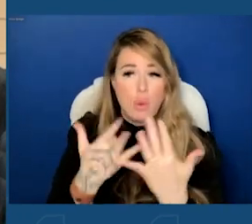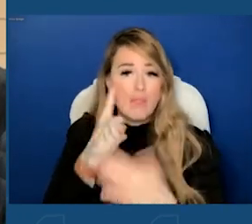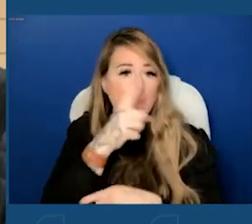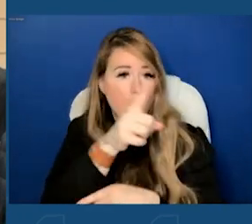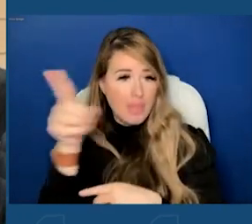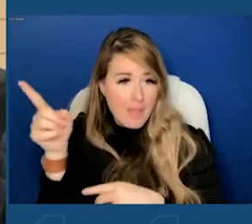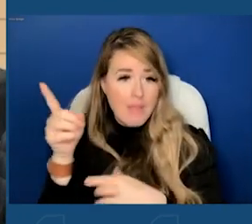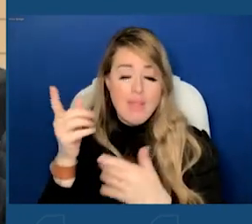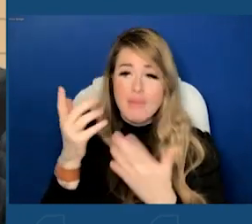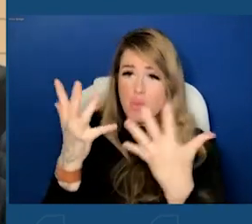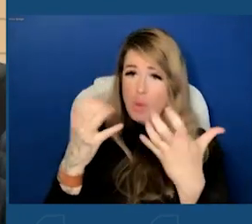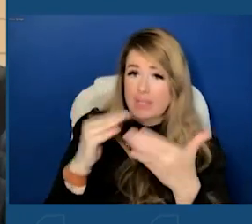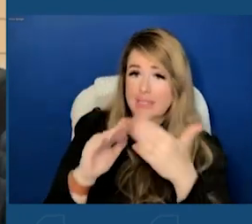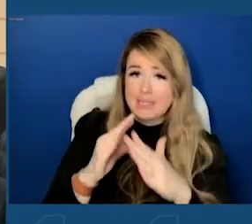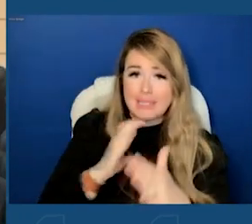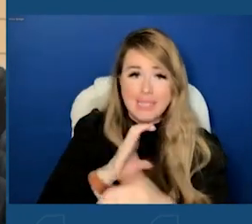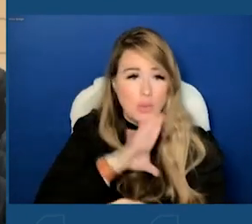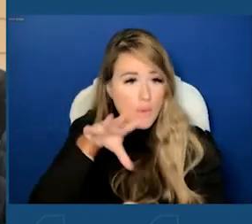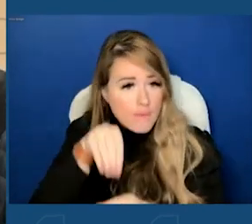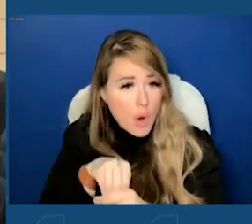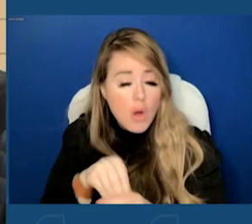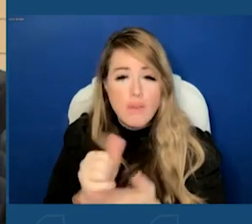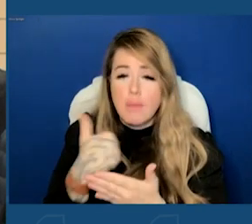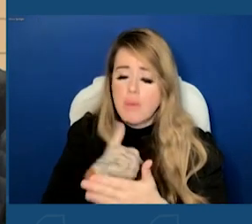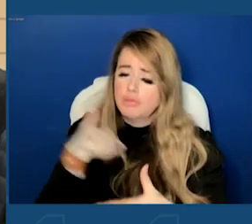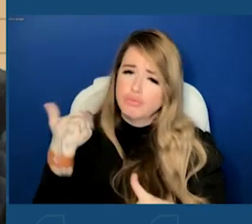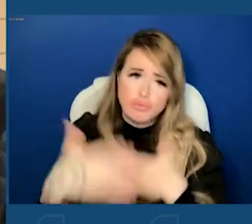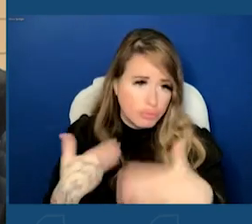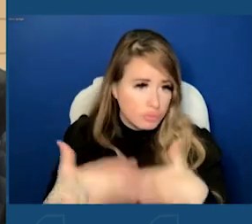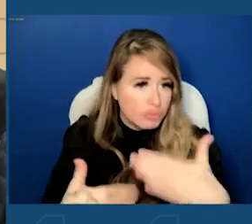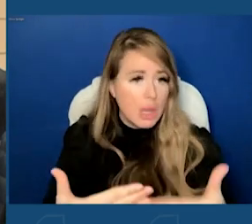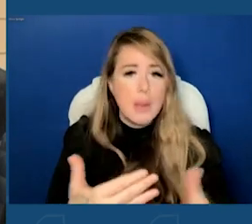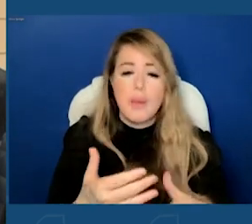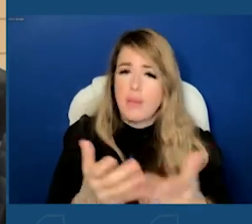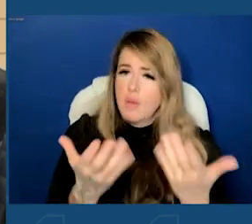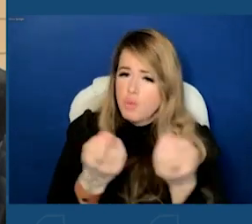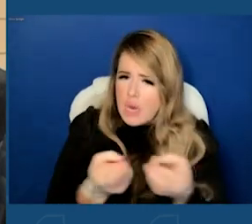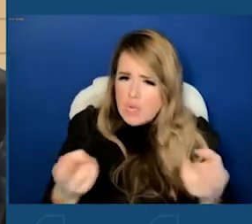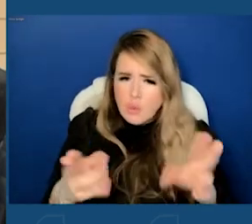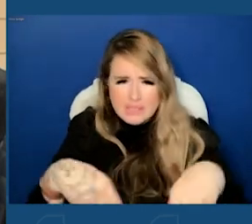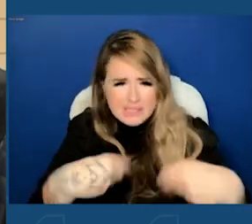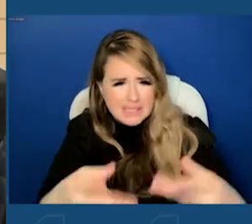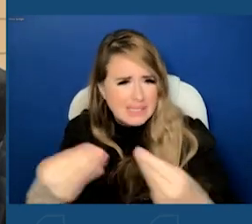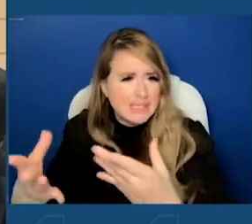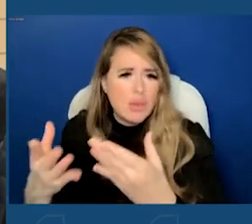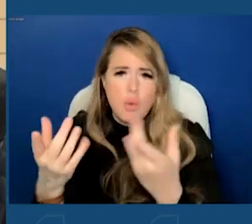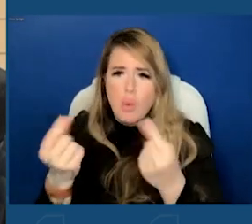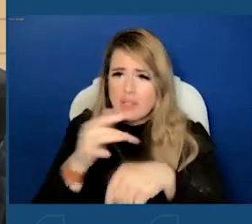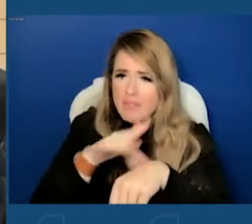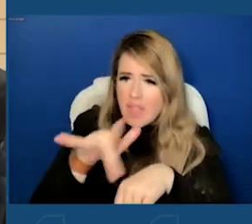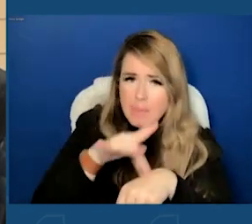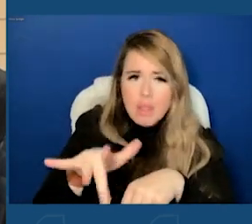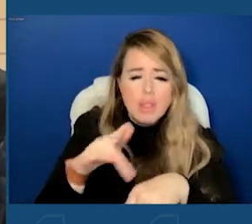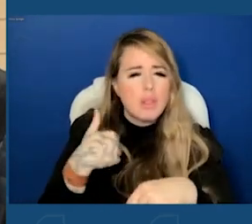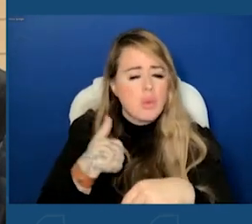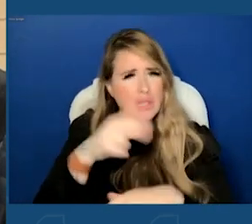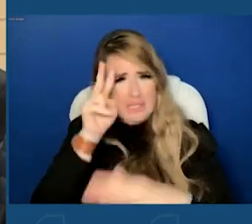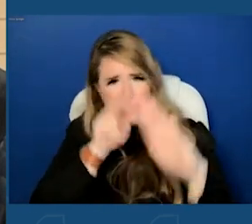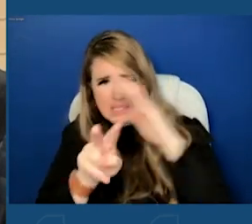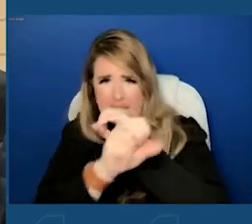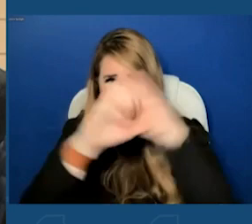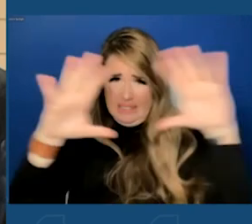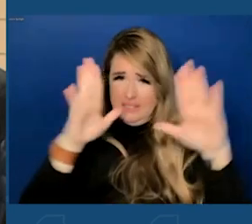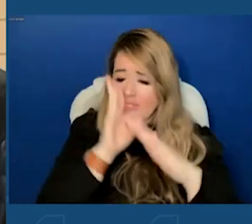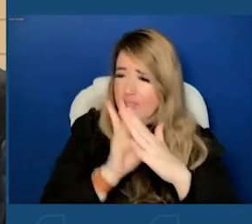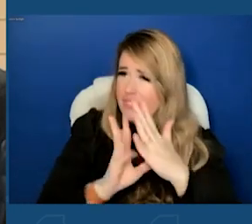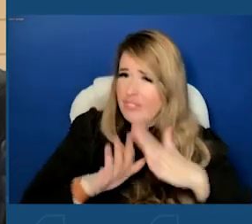in the city council and move that forward so that we can make sure the resources that are necessary so that we can prevent the kind of flooding here.